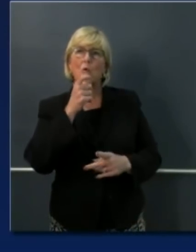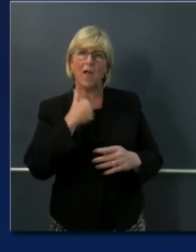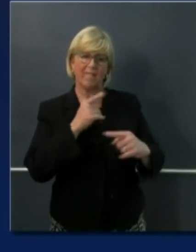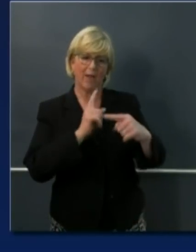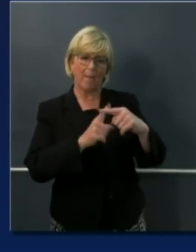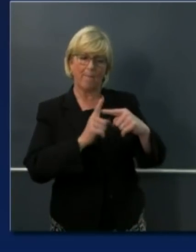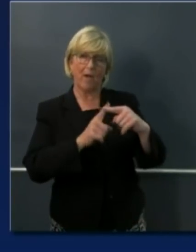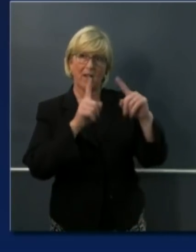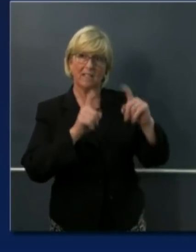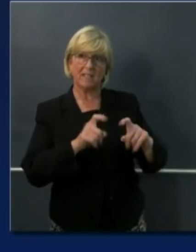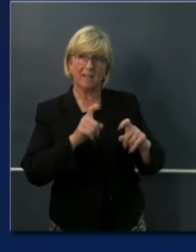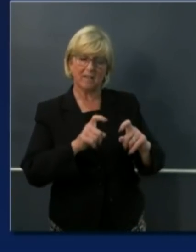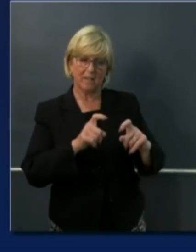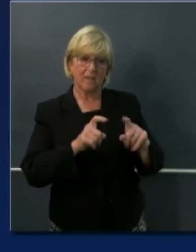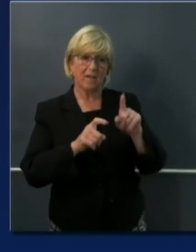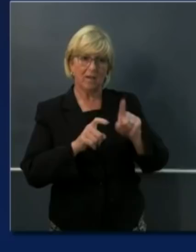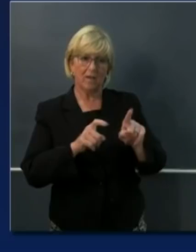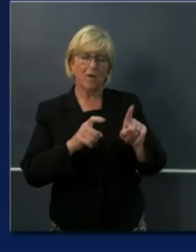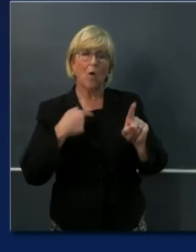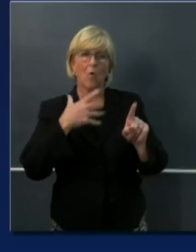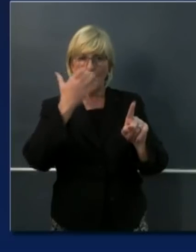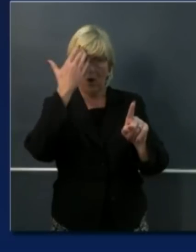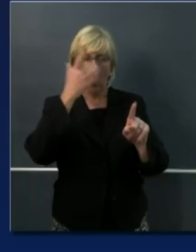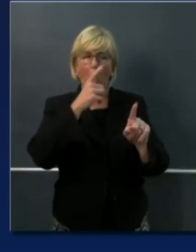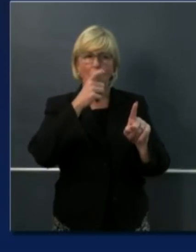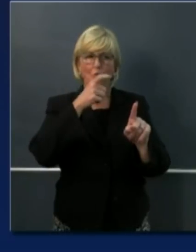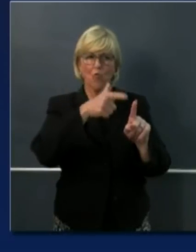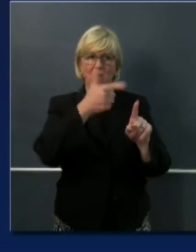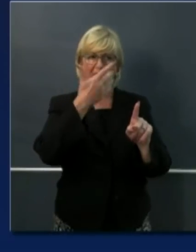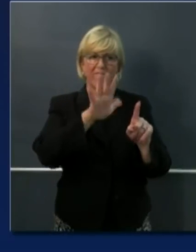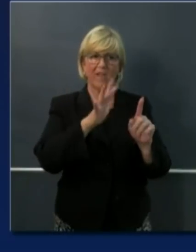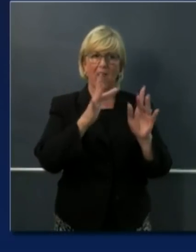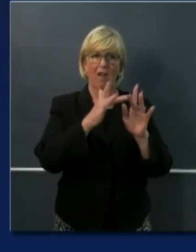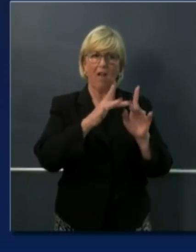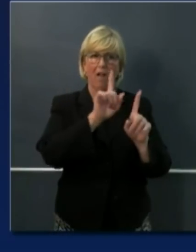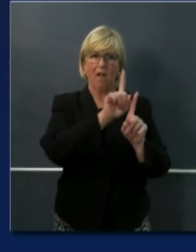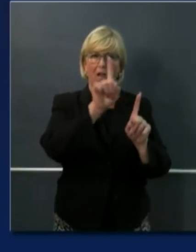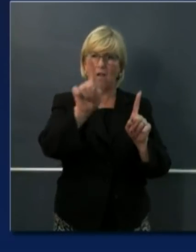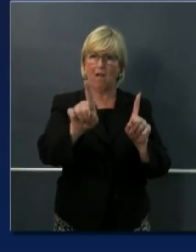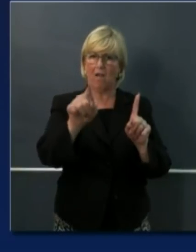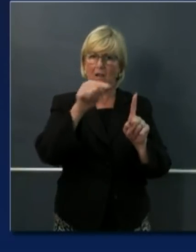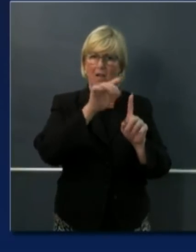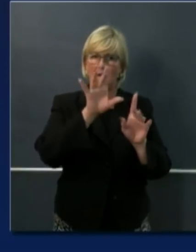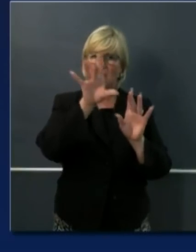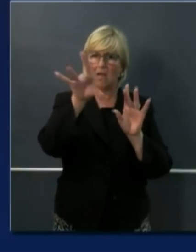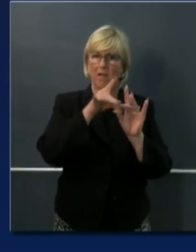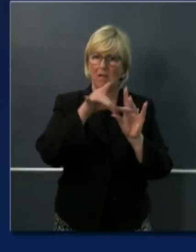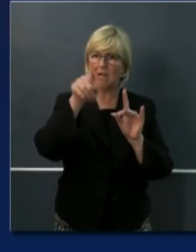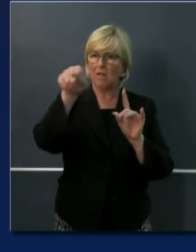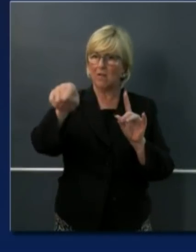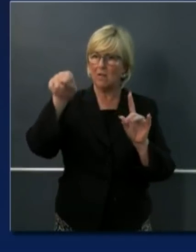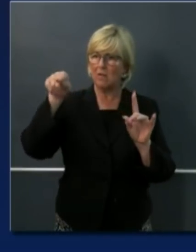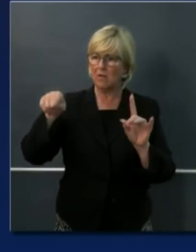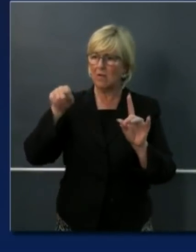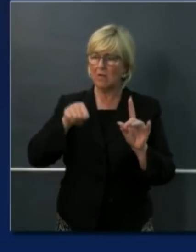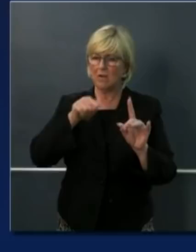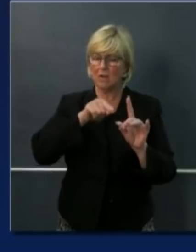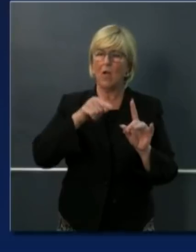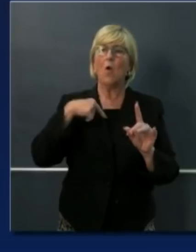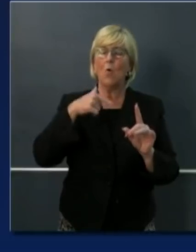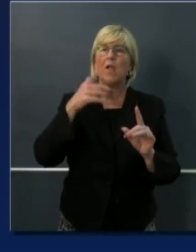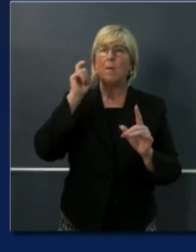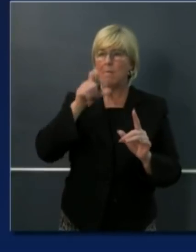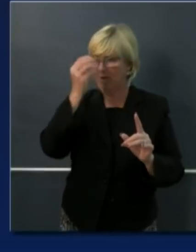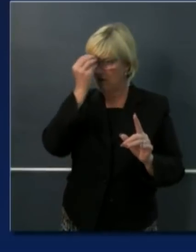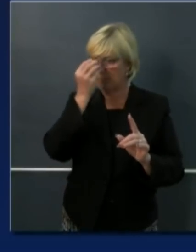close contact with that person. And for each of those persons that we are contact tracing, we want to be able to contact